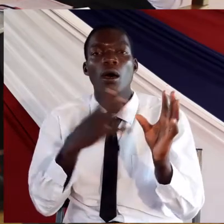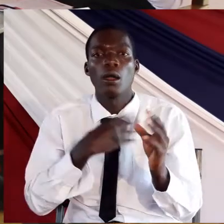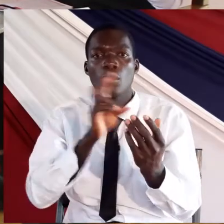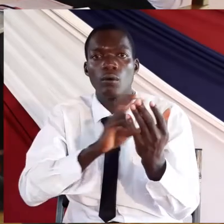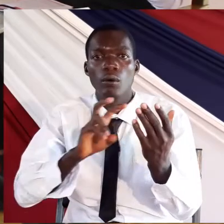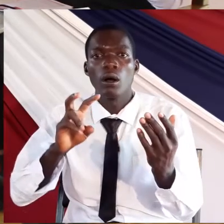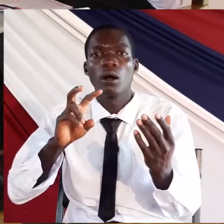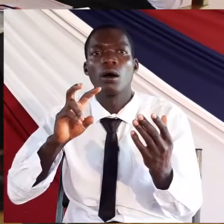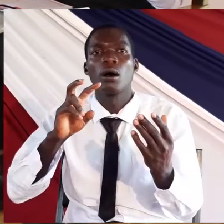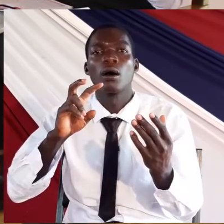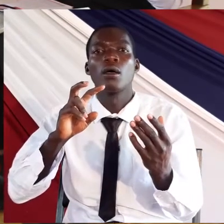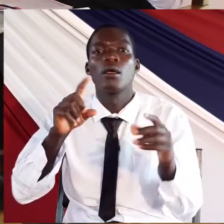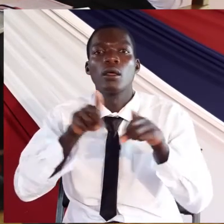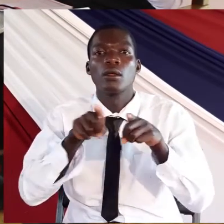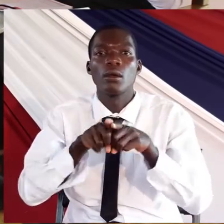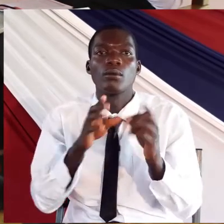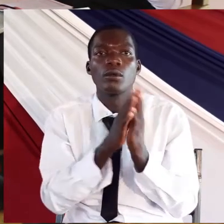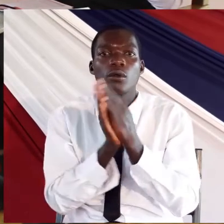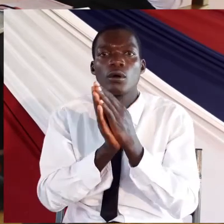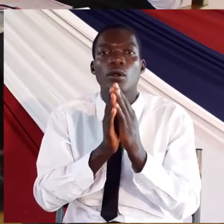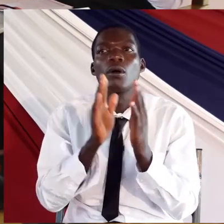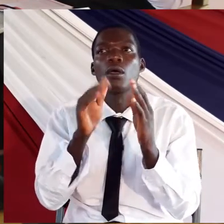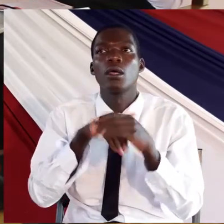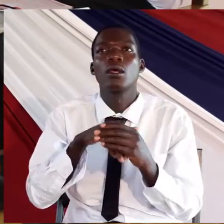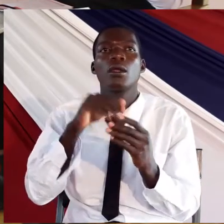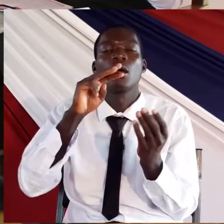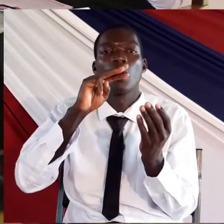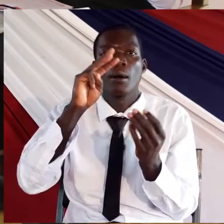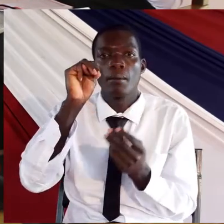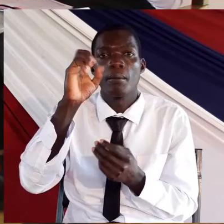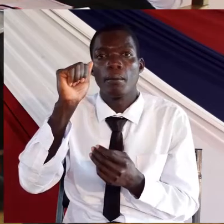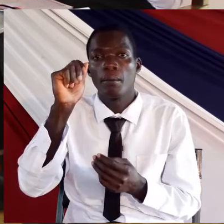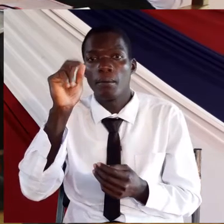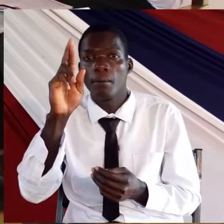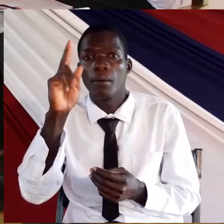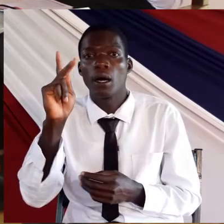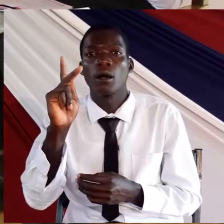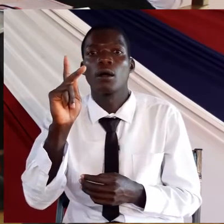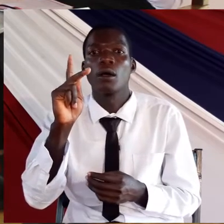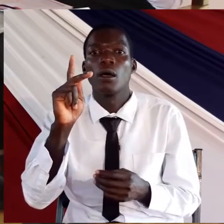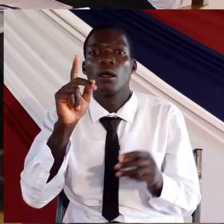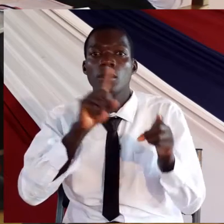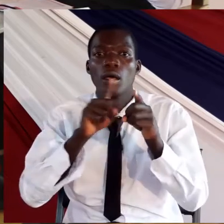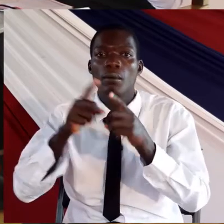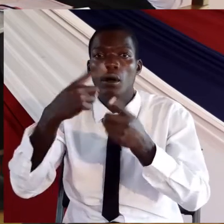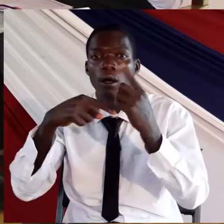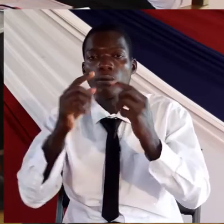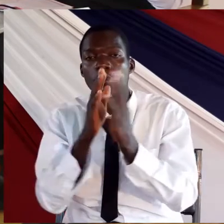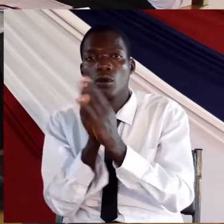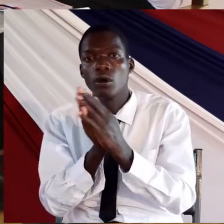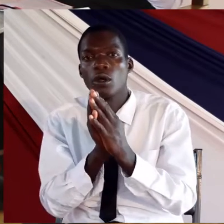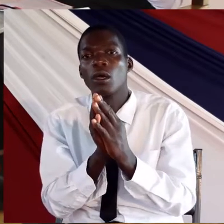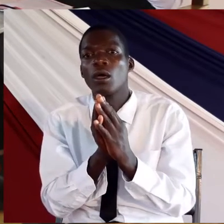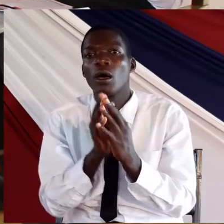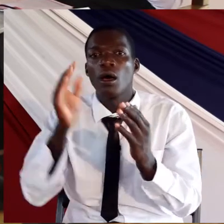at the same story in Mark. Yes. When they are coming up with the story of divorce, mm-hmm.